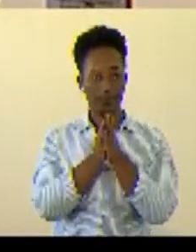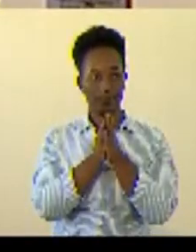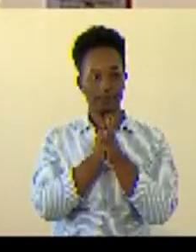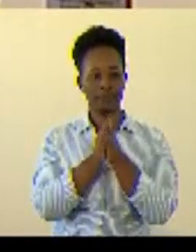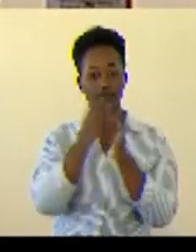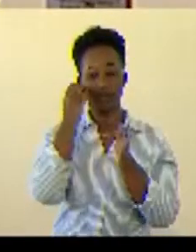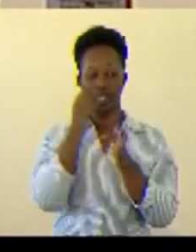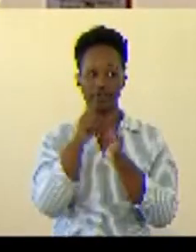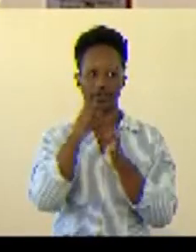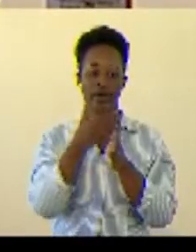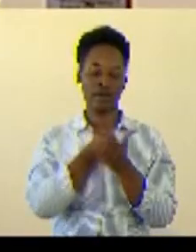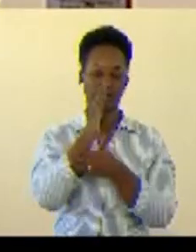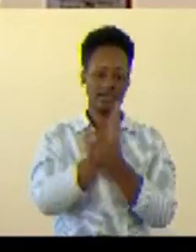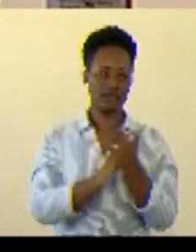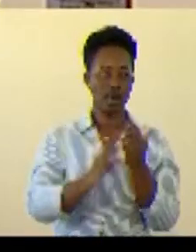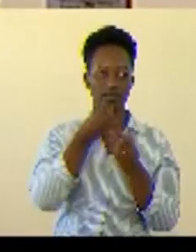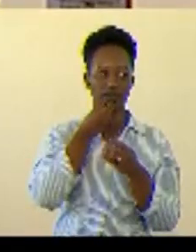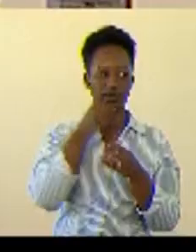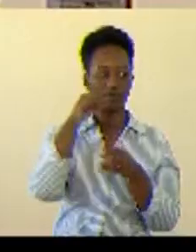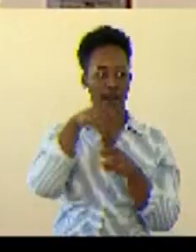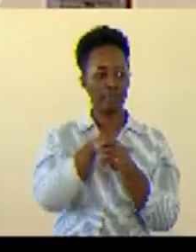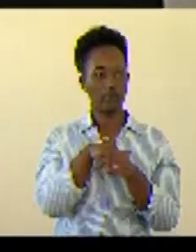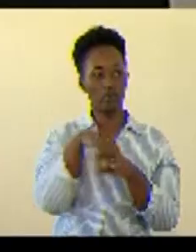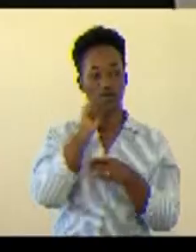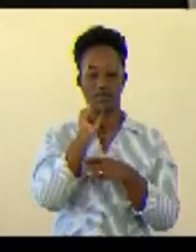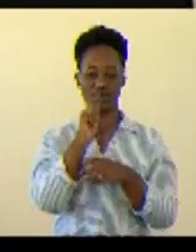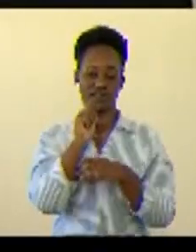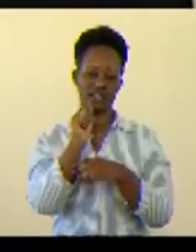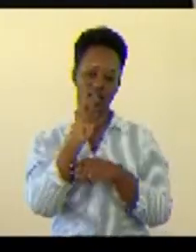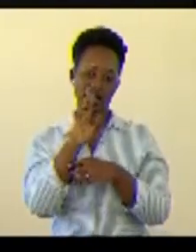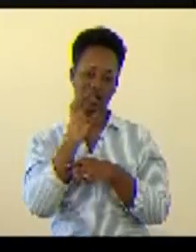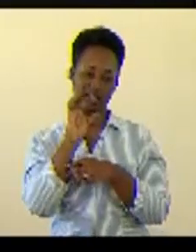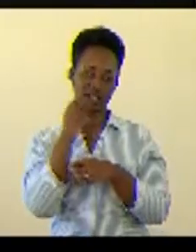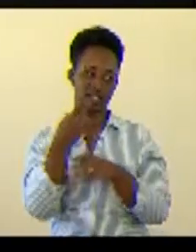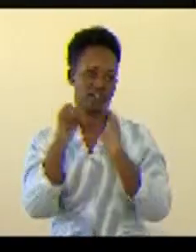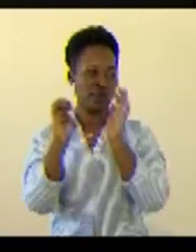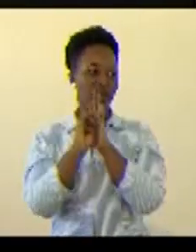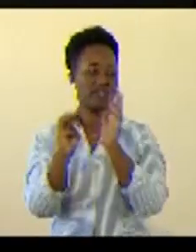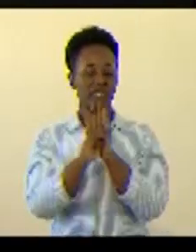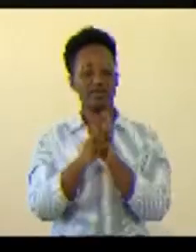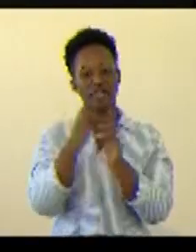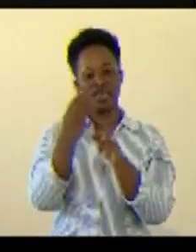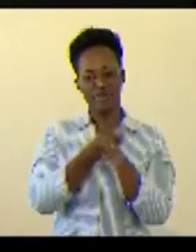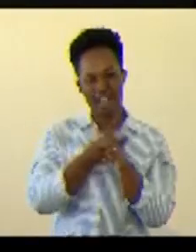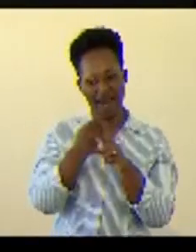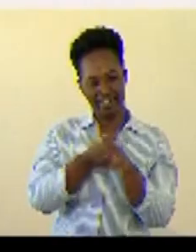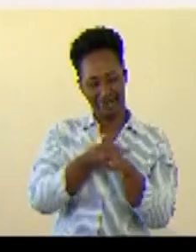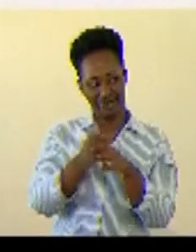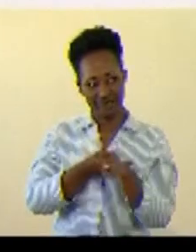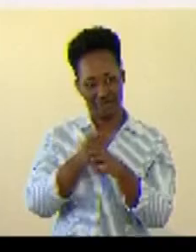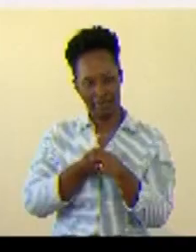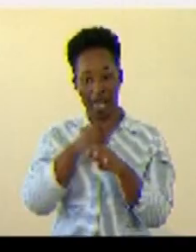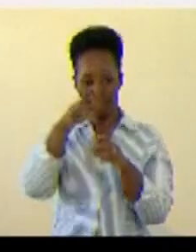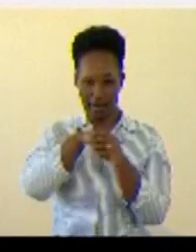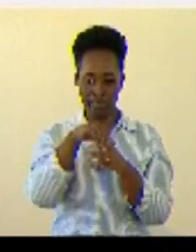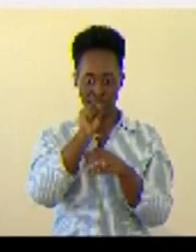probably if you have some food that contains starch, take an example like Irish potato. Irish potato contains